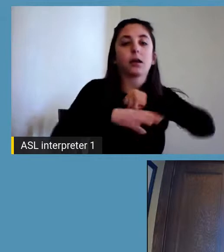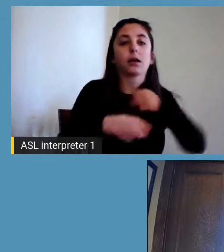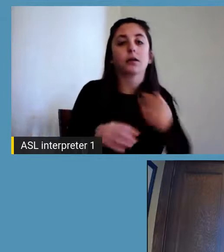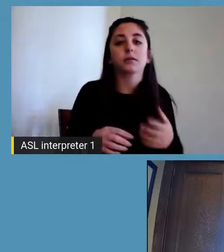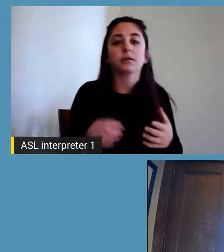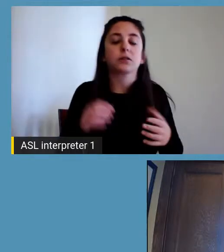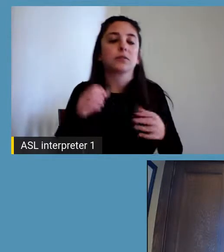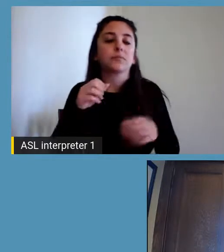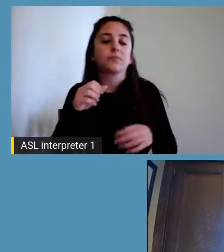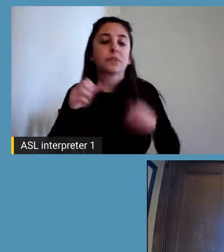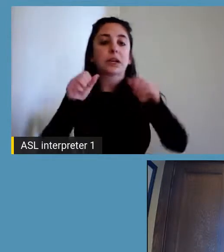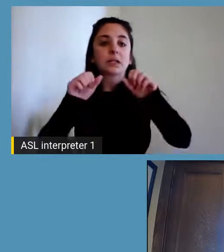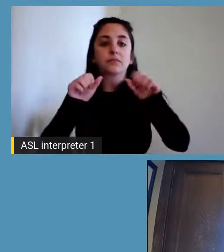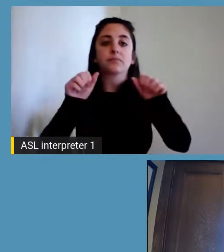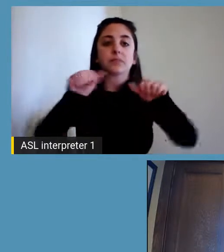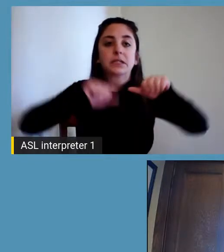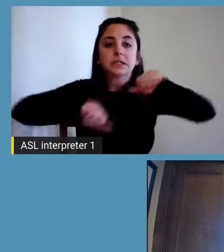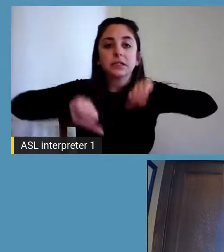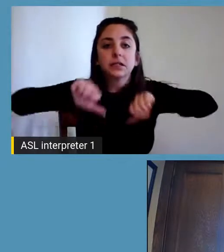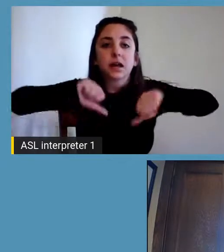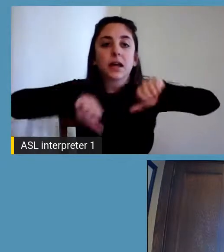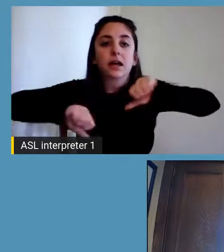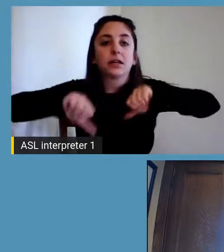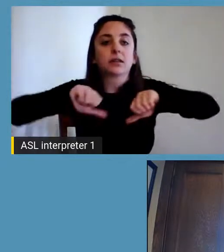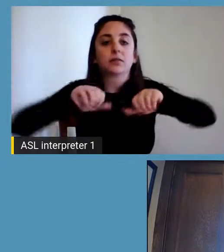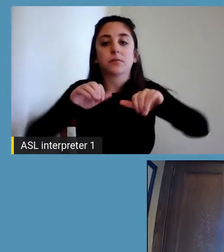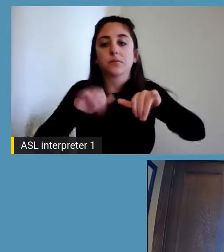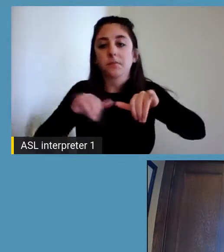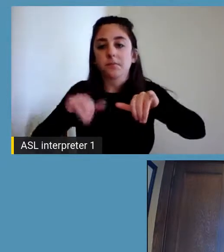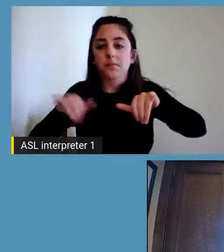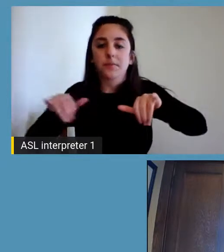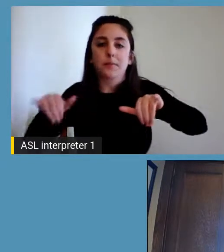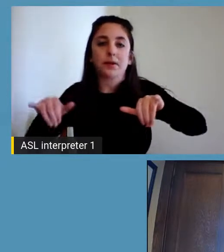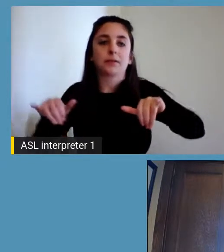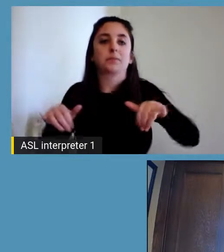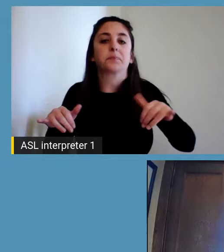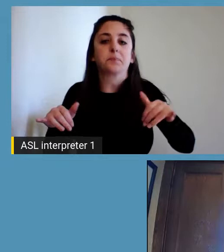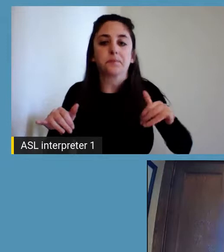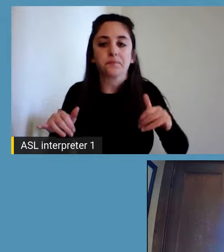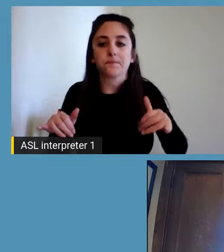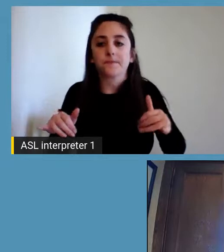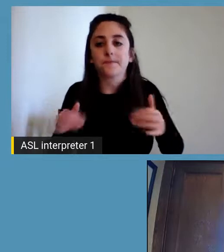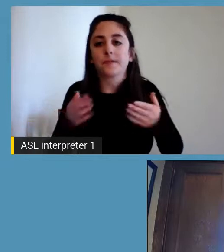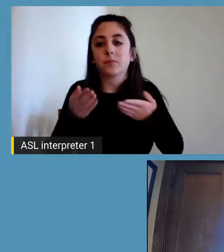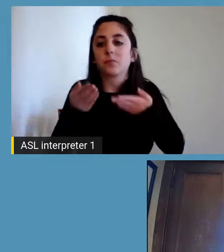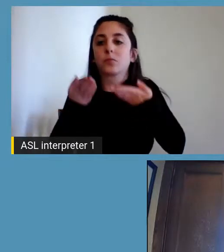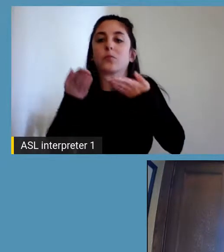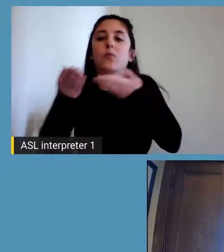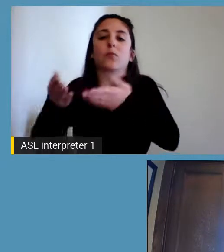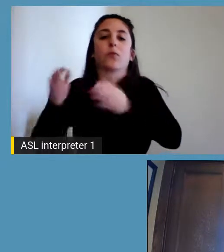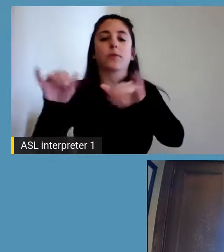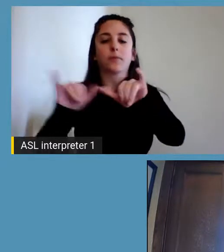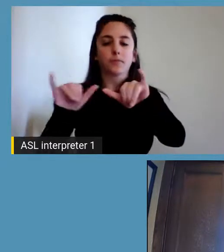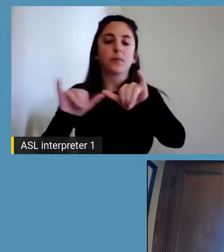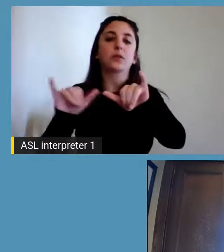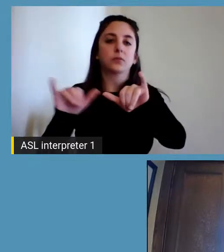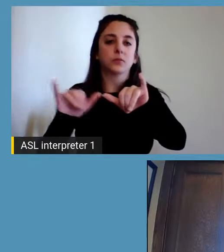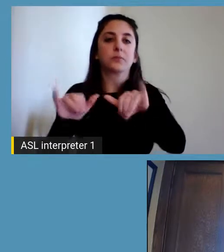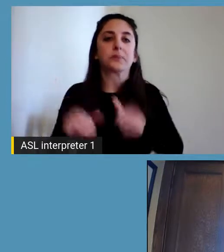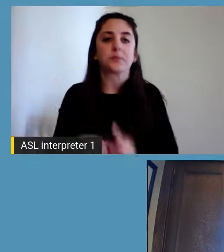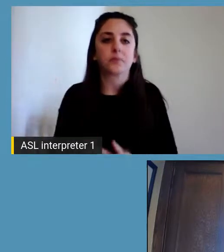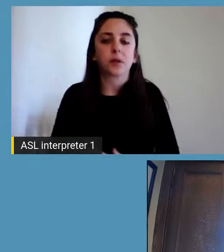pattern drafting, other than, of course, your basic courses. Mm-hmm. But at the same time, my